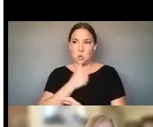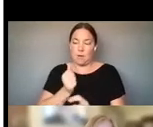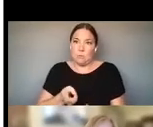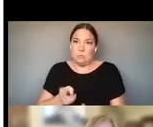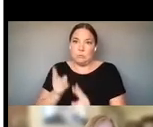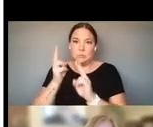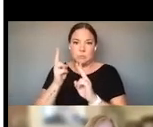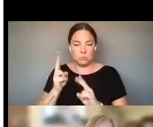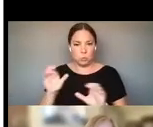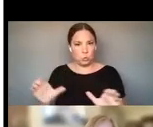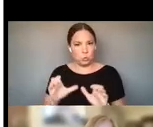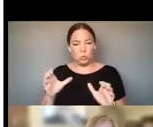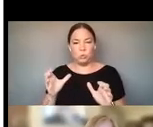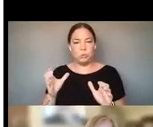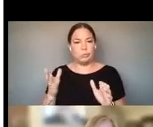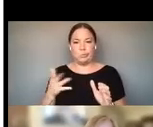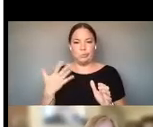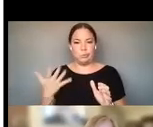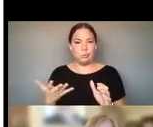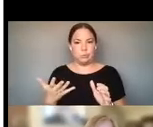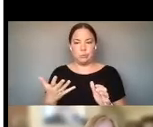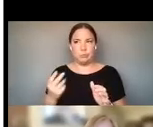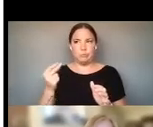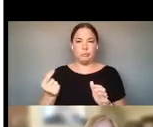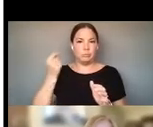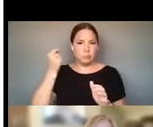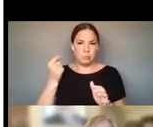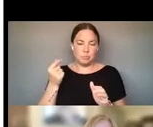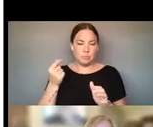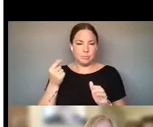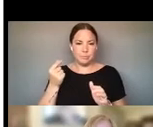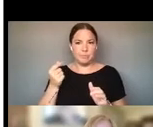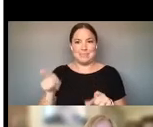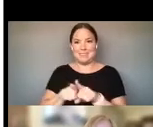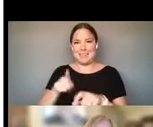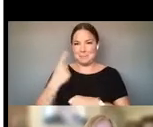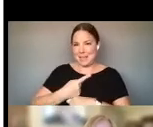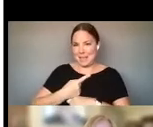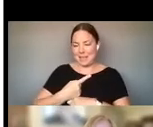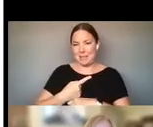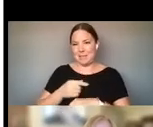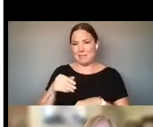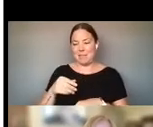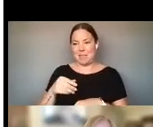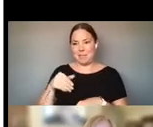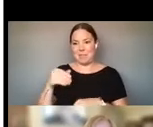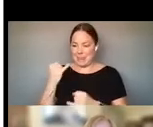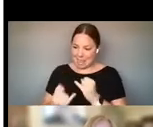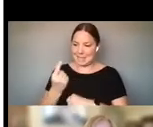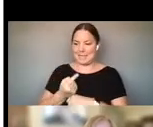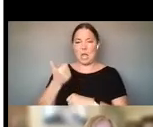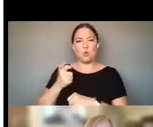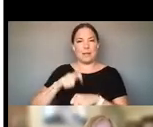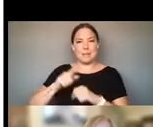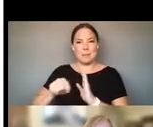them right for the, you know, to hit that same date as the end of your, your grant period. There is